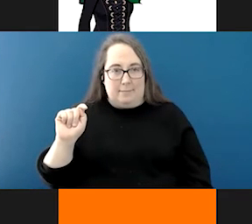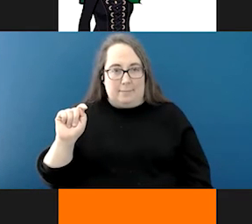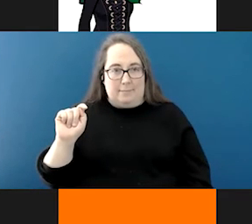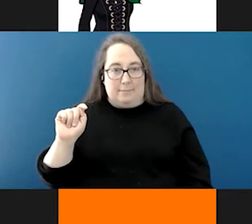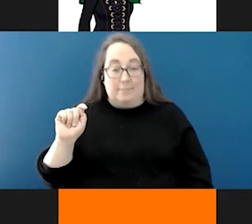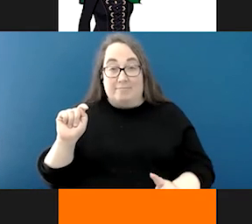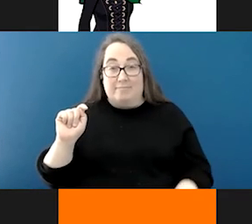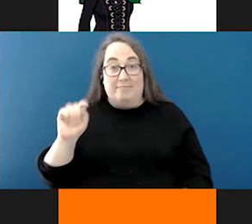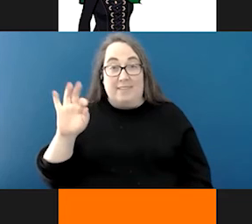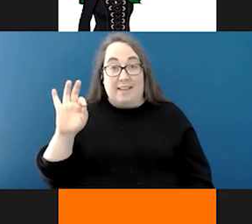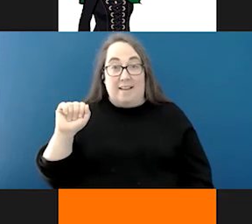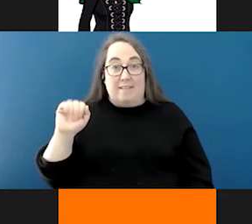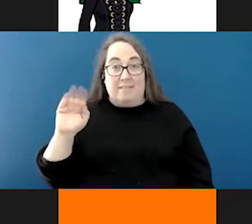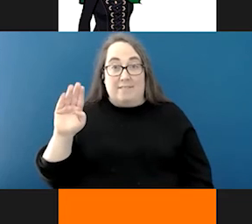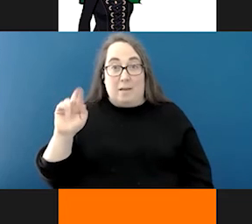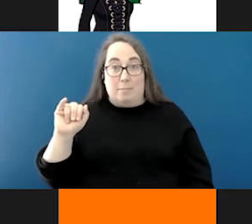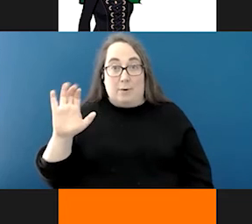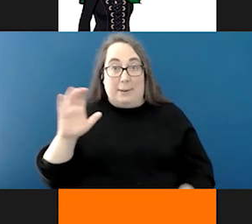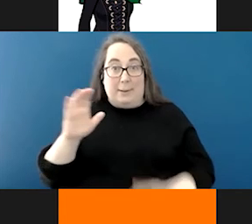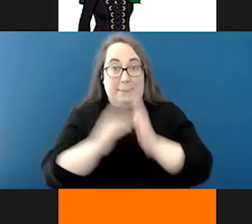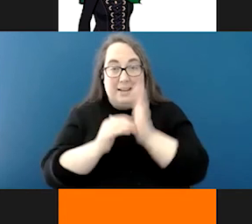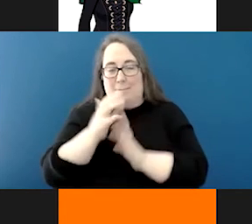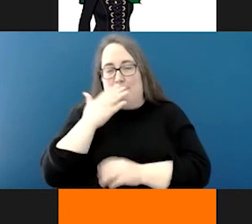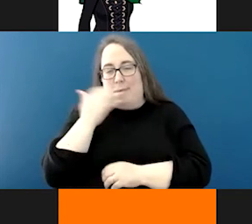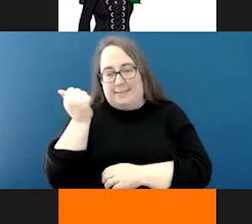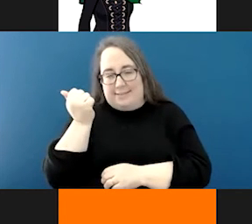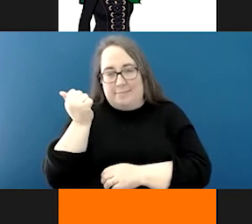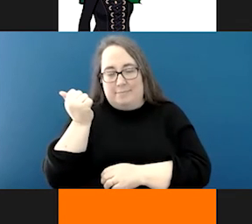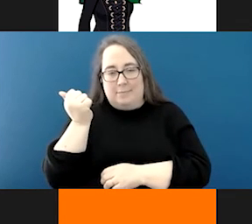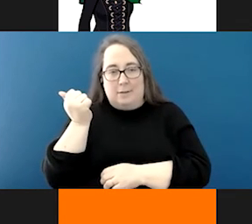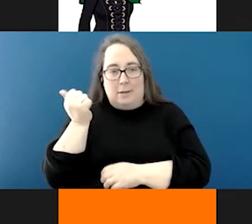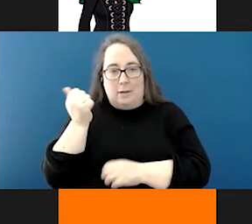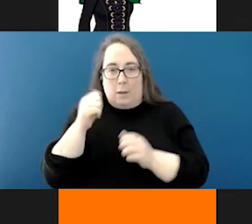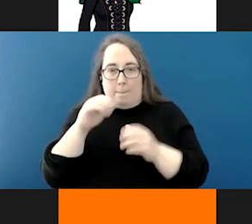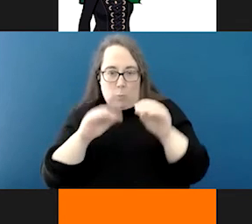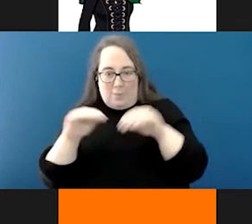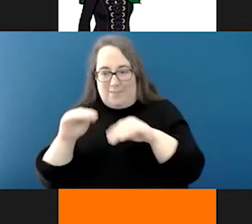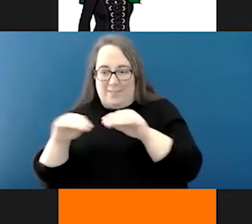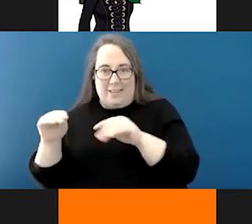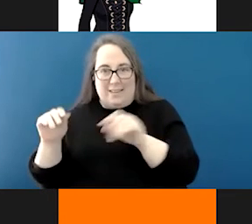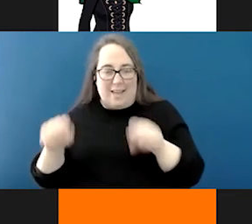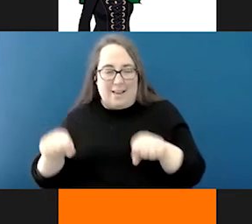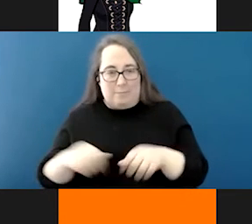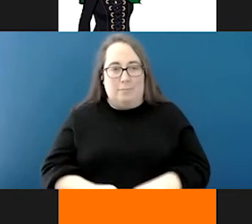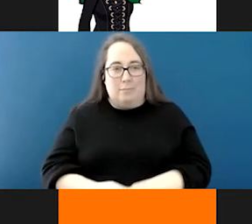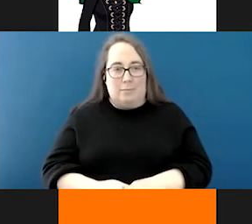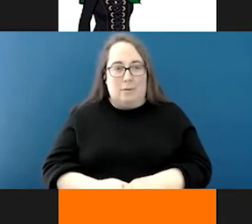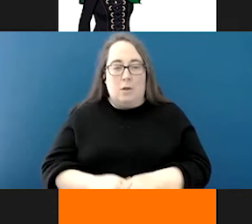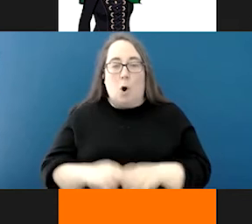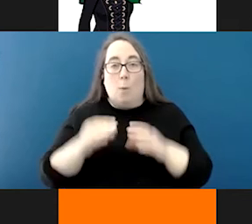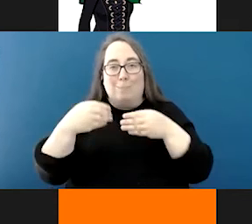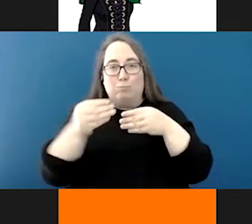fabric paint would be the best paint to use because it's movable. And since you know, your craft foam can